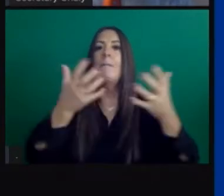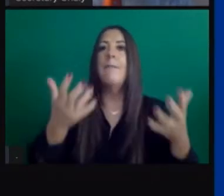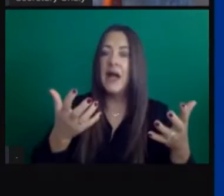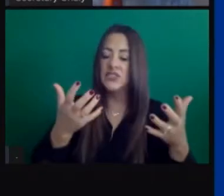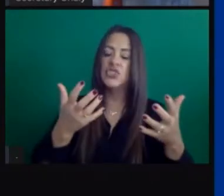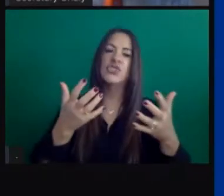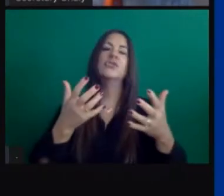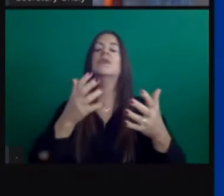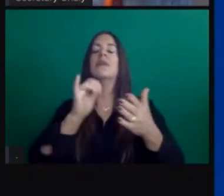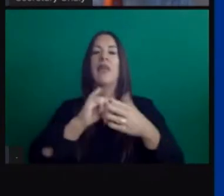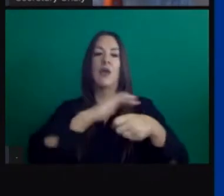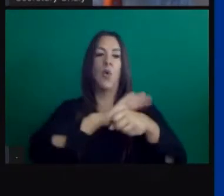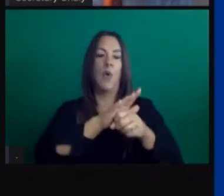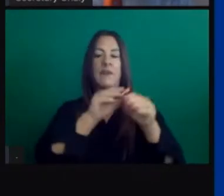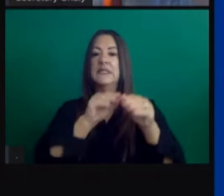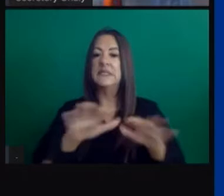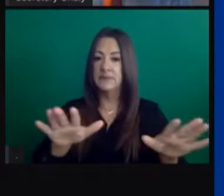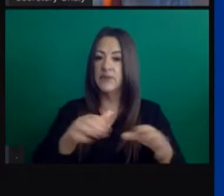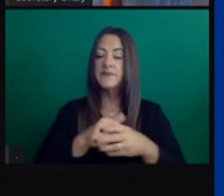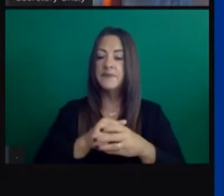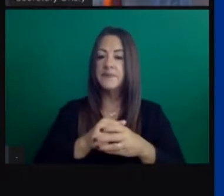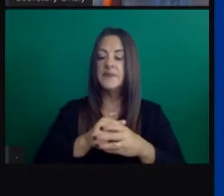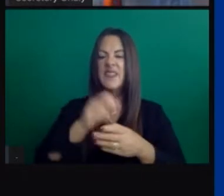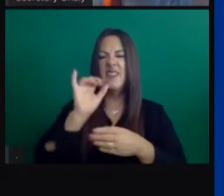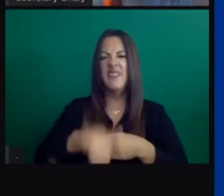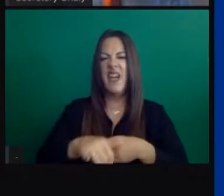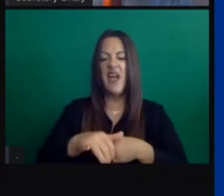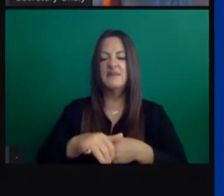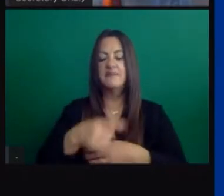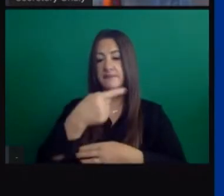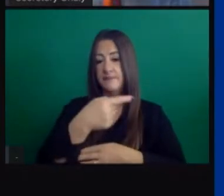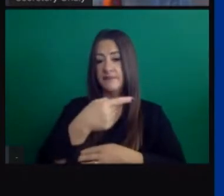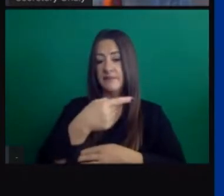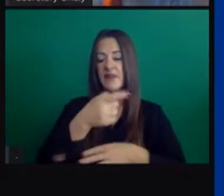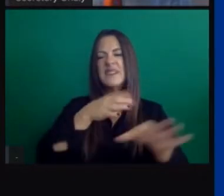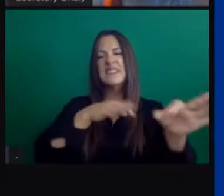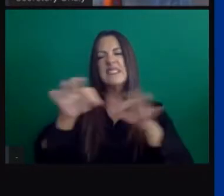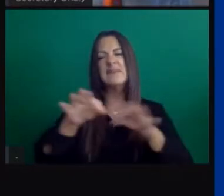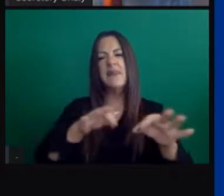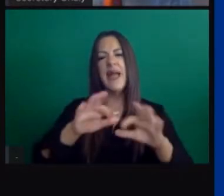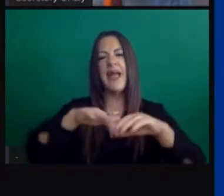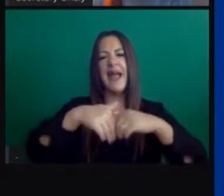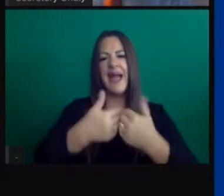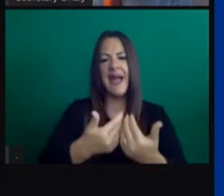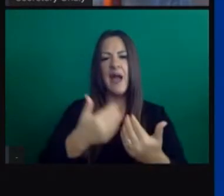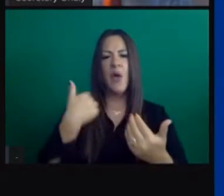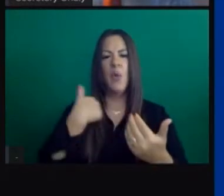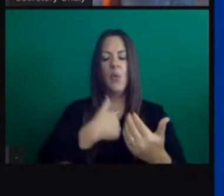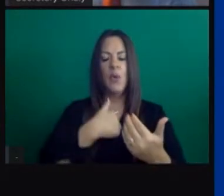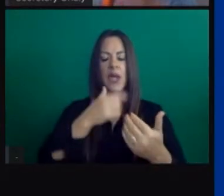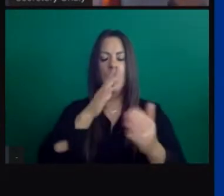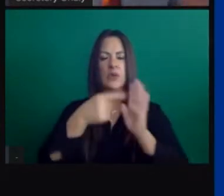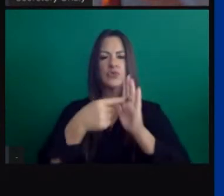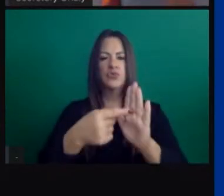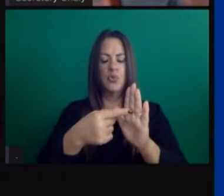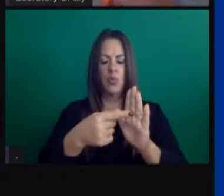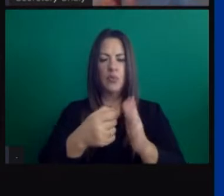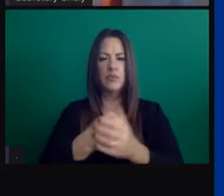how many different inputs the state takes into account. We've talked about this as our ensemble model, really a